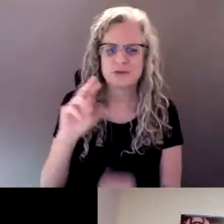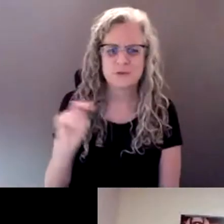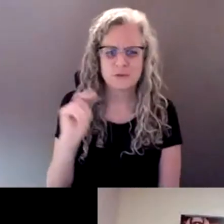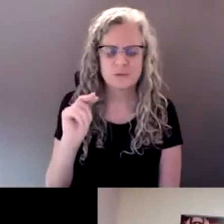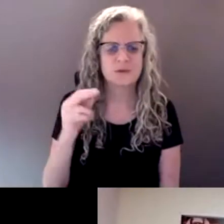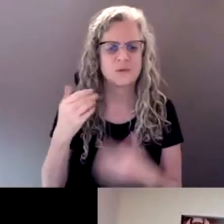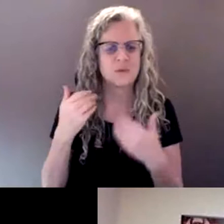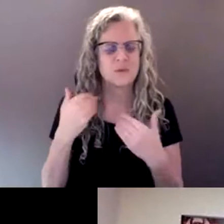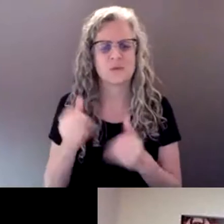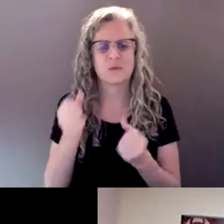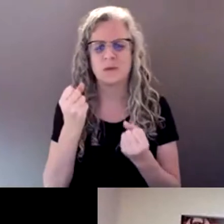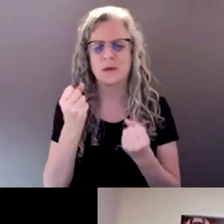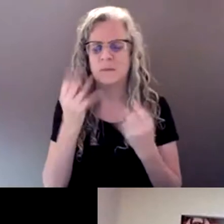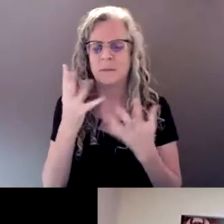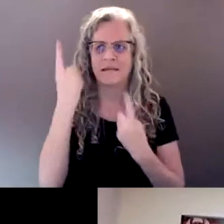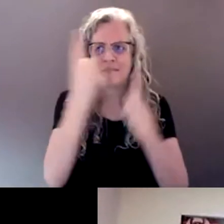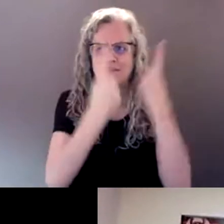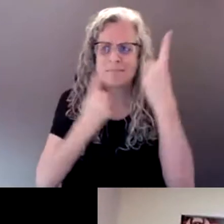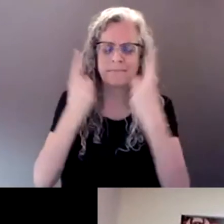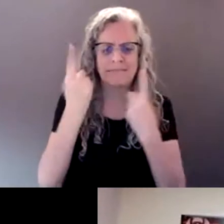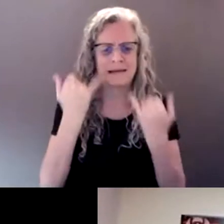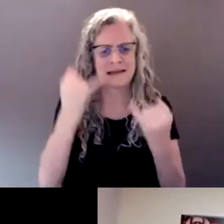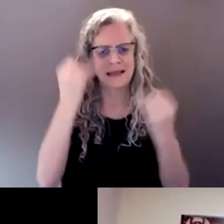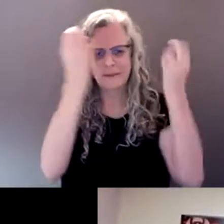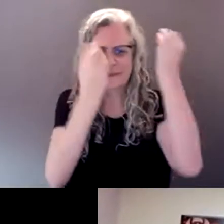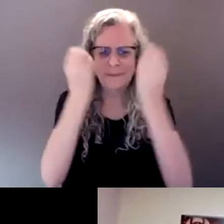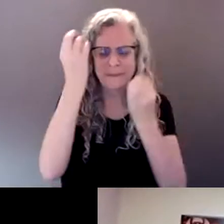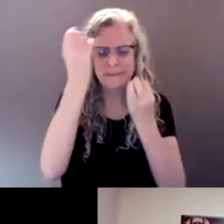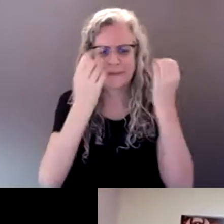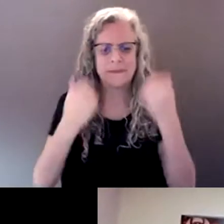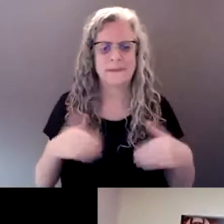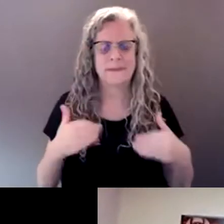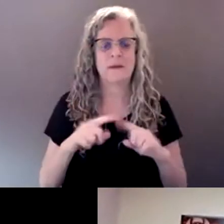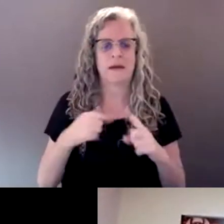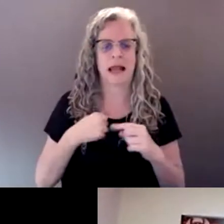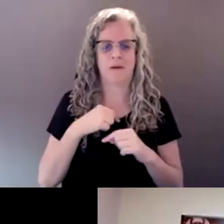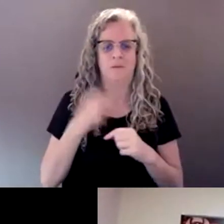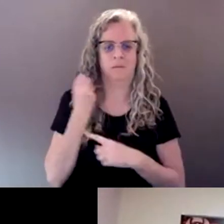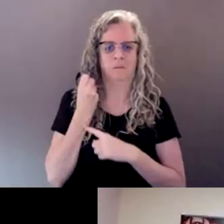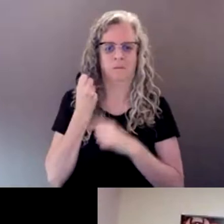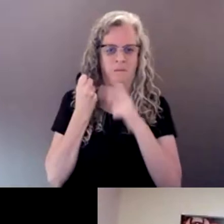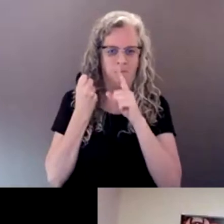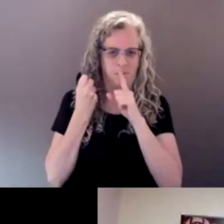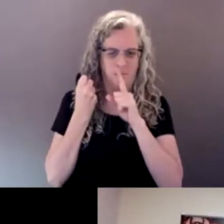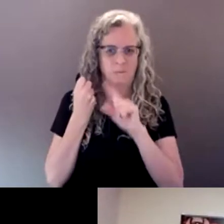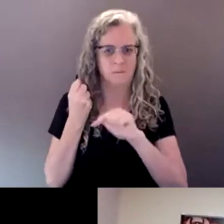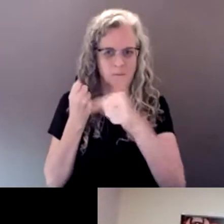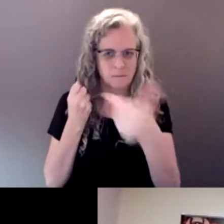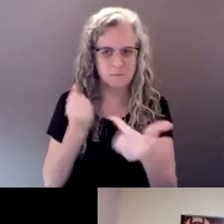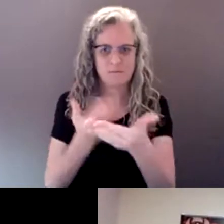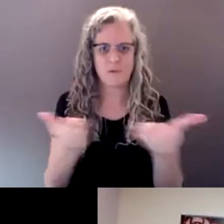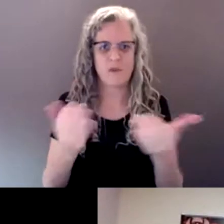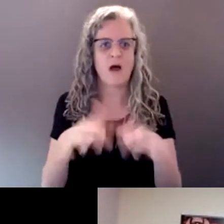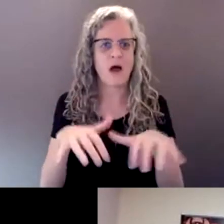many questions in me, and I have many thoughts, but I want to give the audience a chance. And I invite everybody